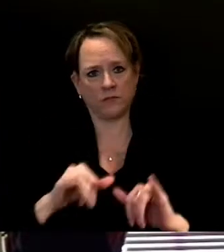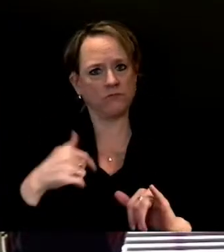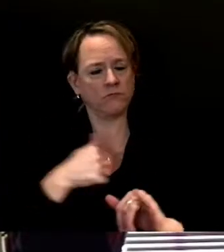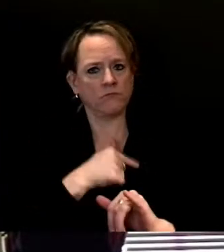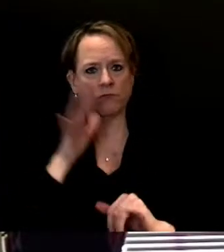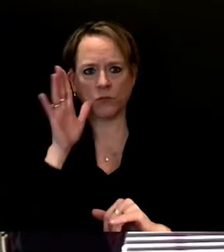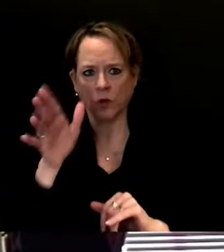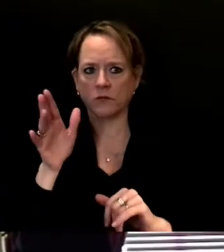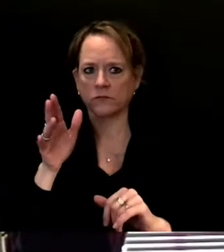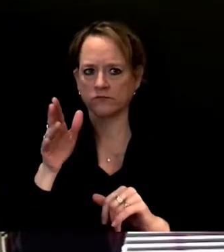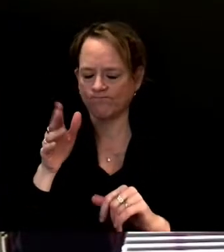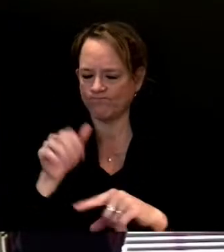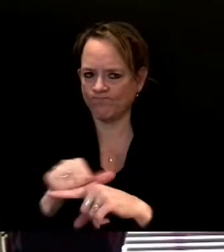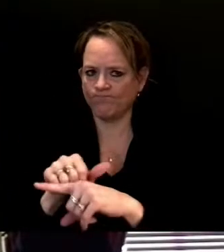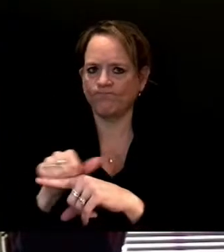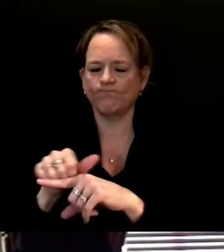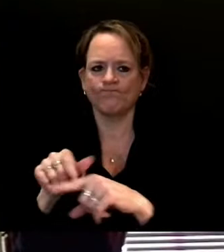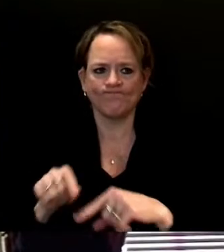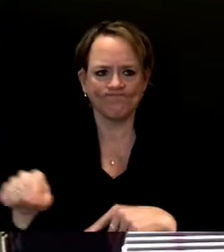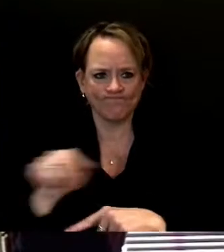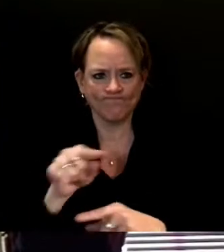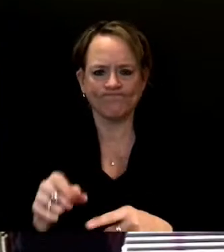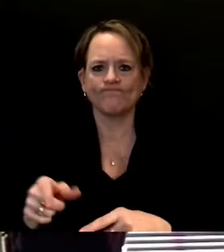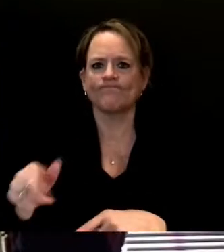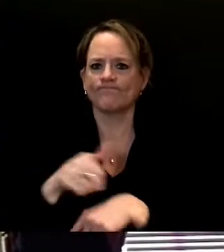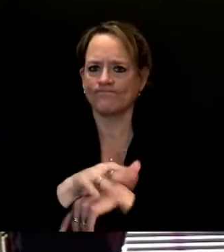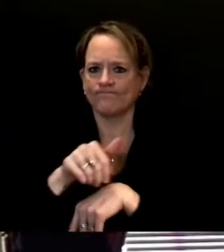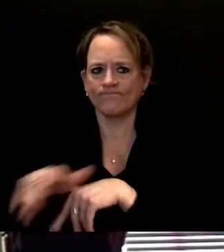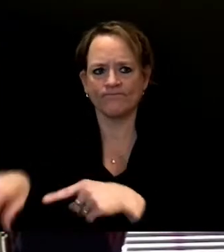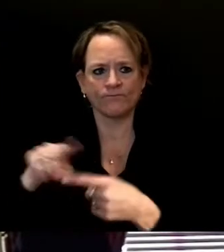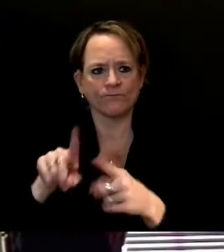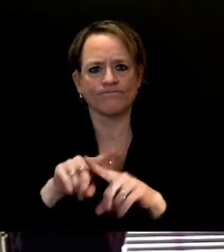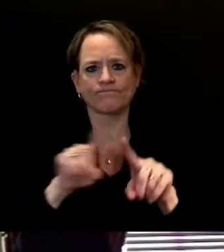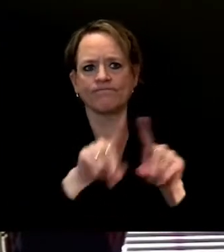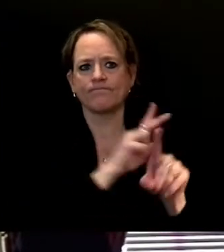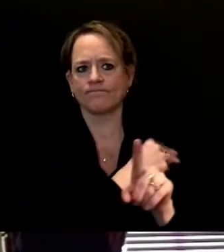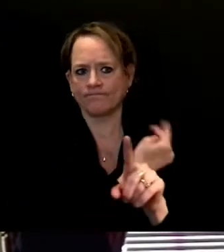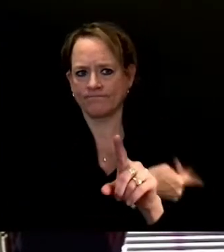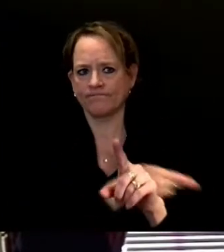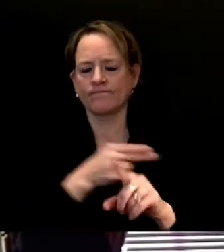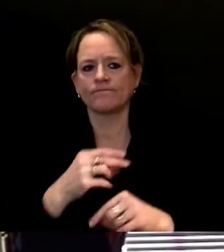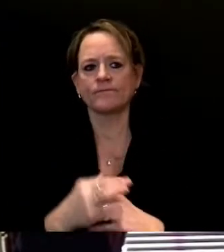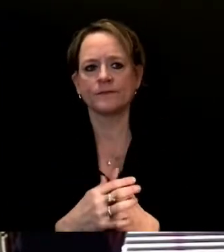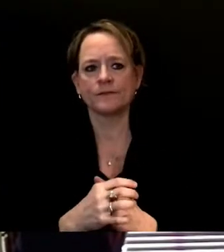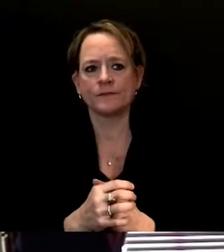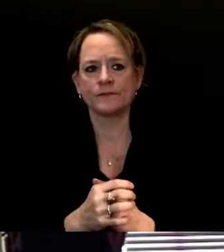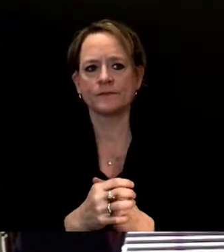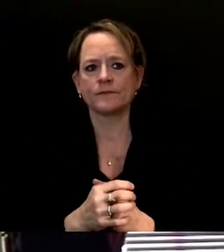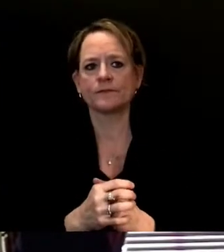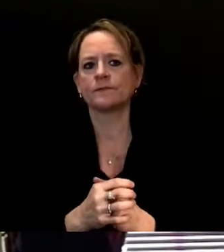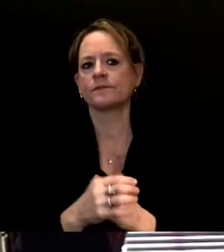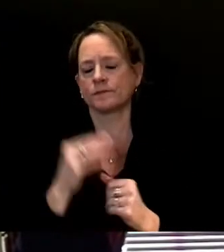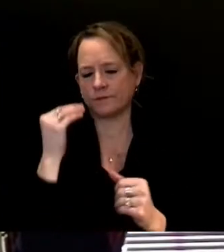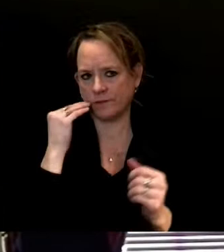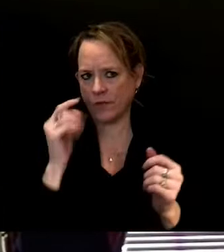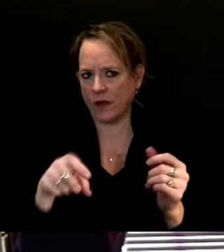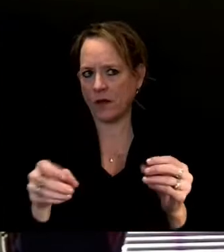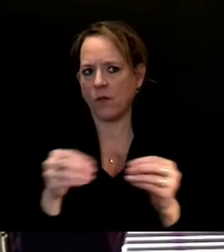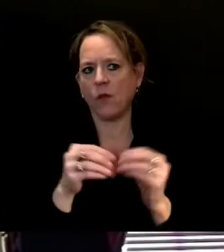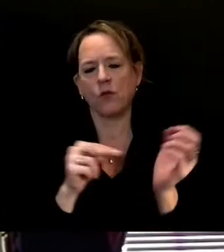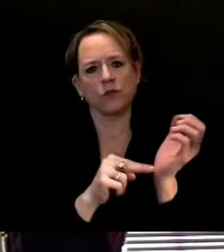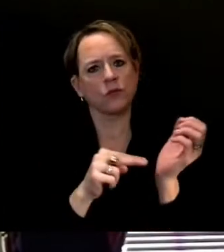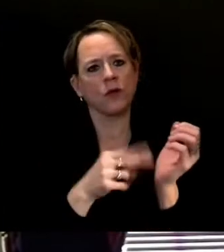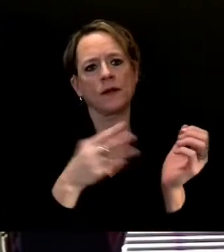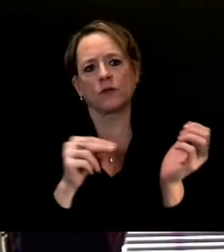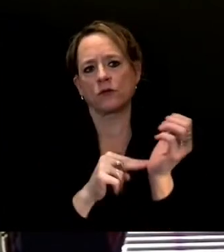There's a limited N of people that are nurses and nursing assistants in the state of Wisconsin, and so we'll continue to work with the folks at